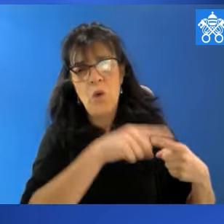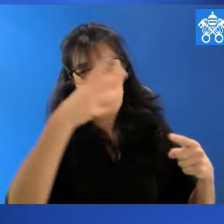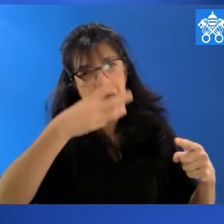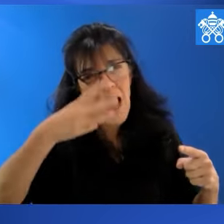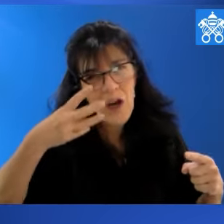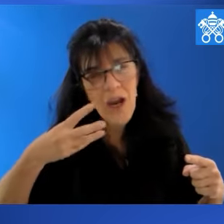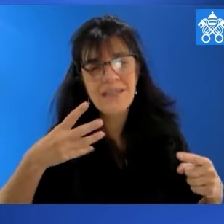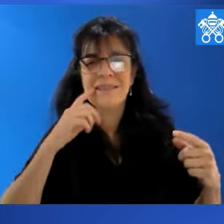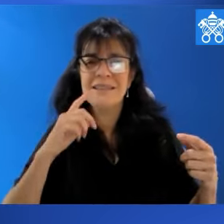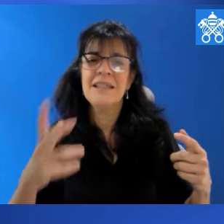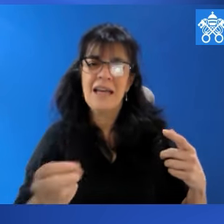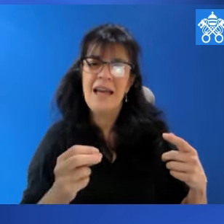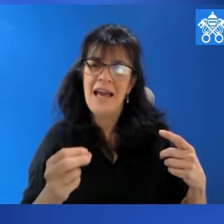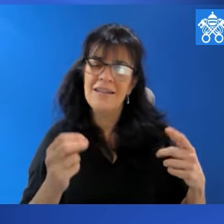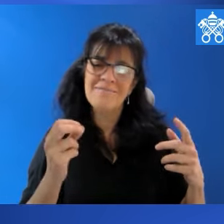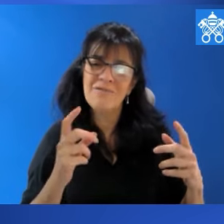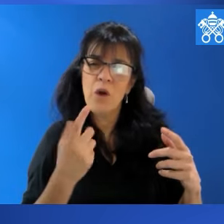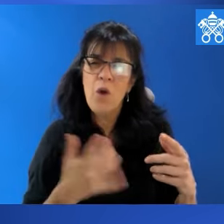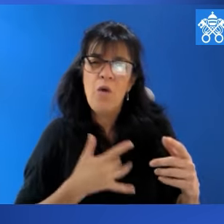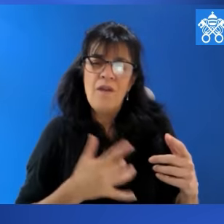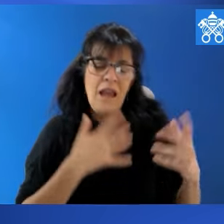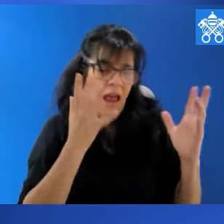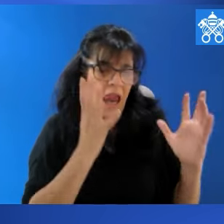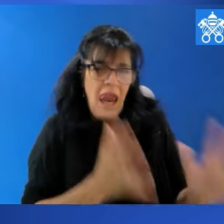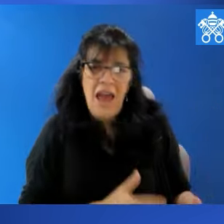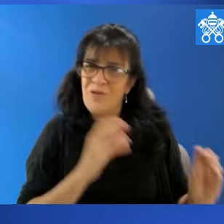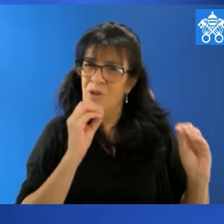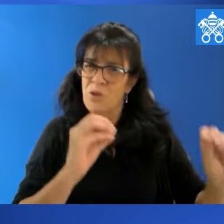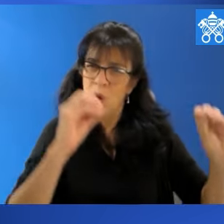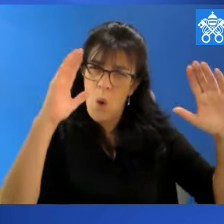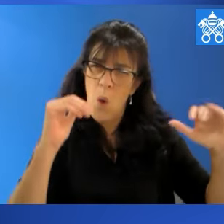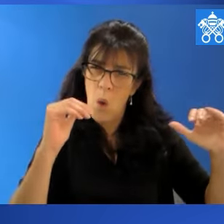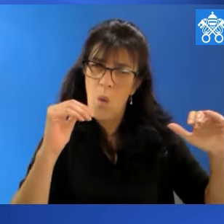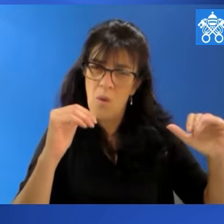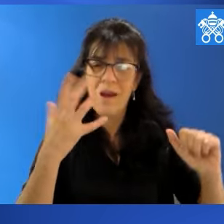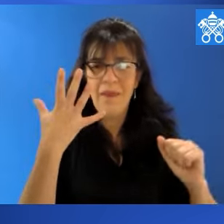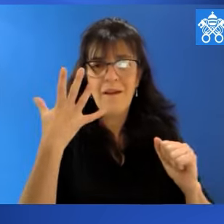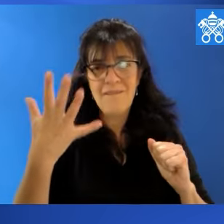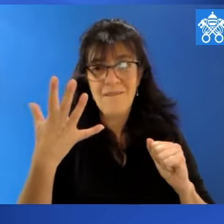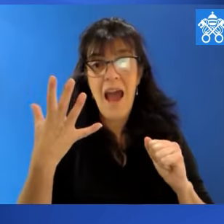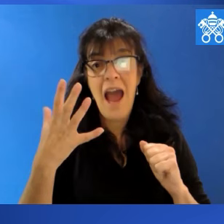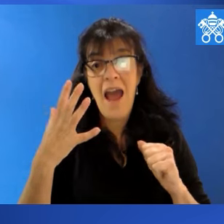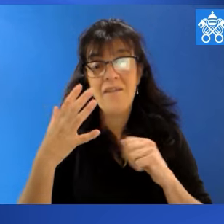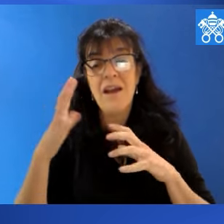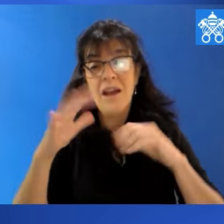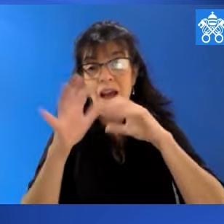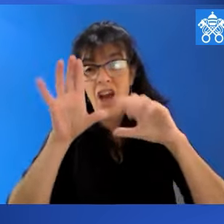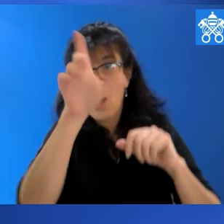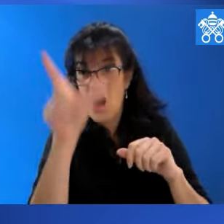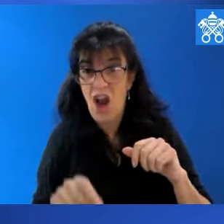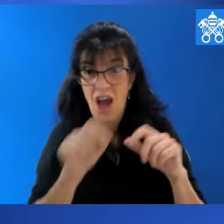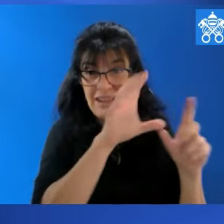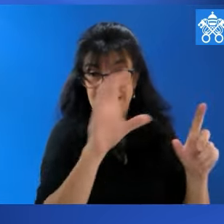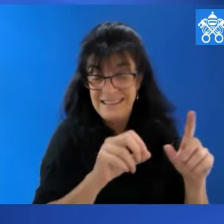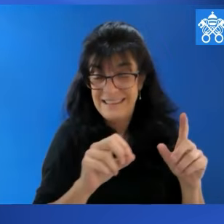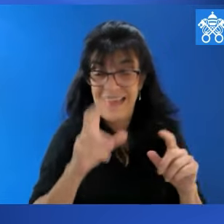routes of the desperate hopes in the first, in the five continents. These courageous men and women